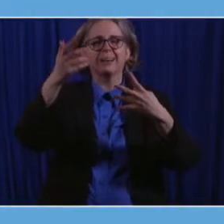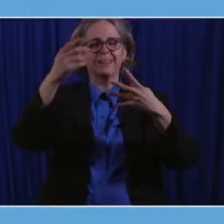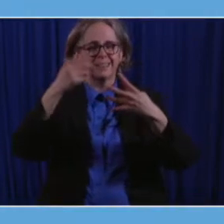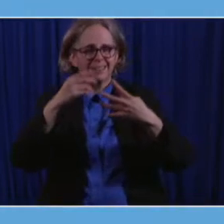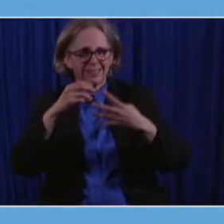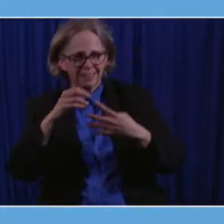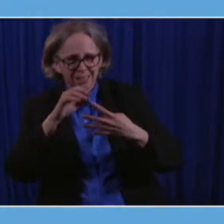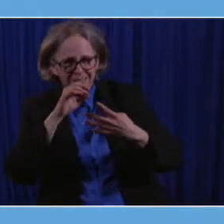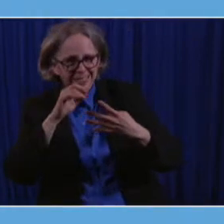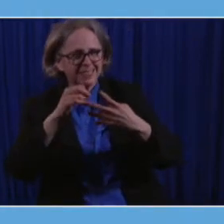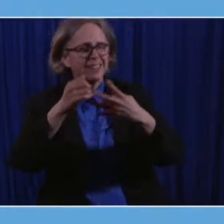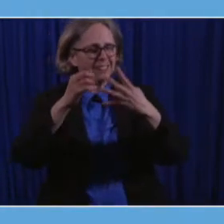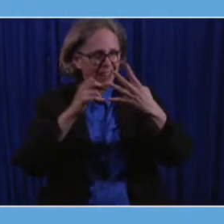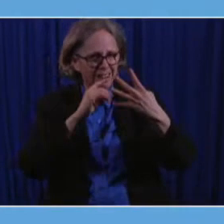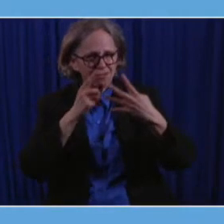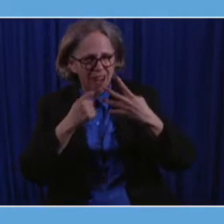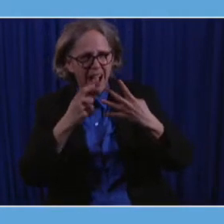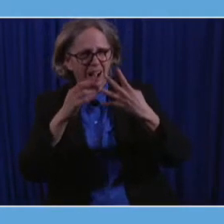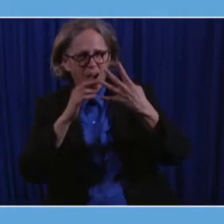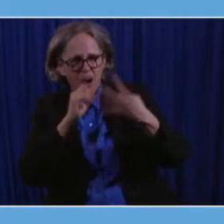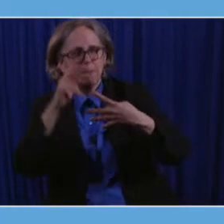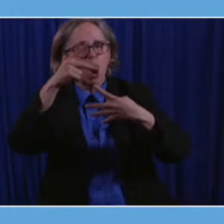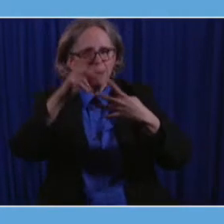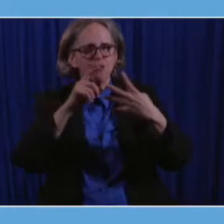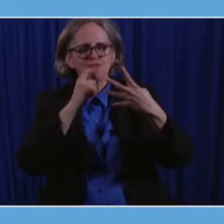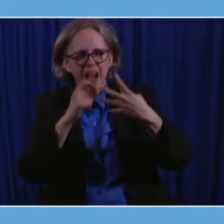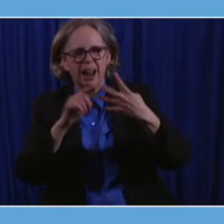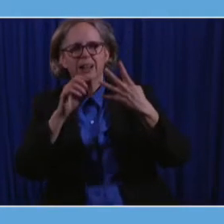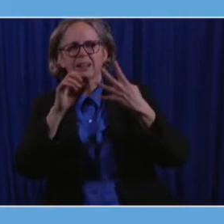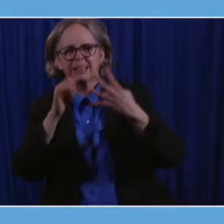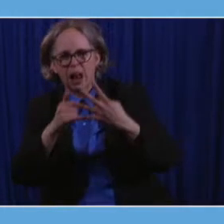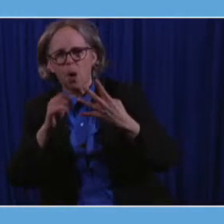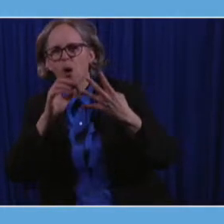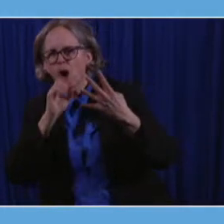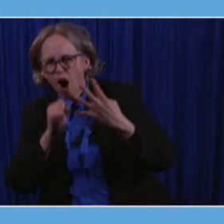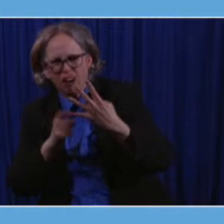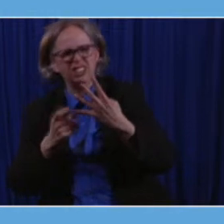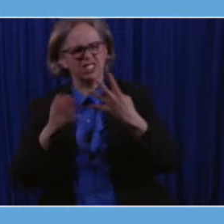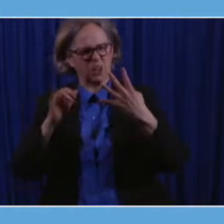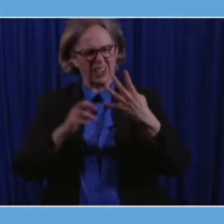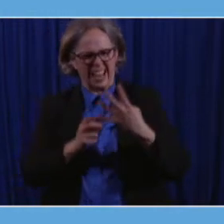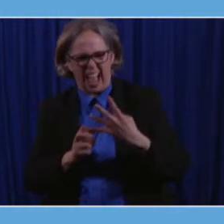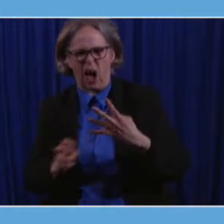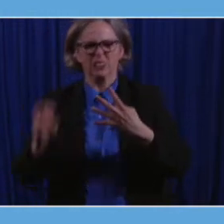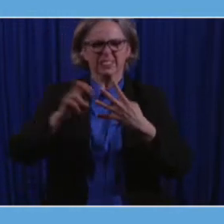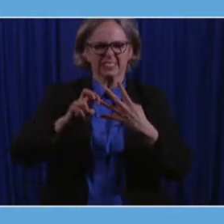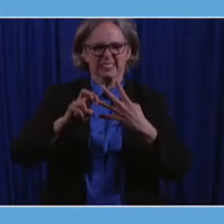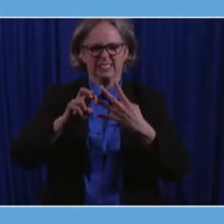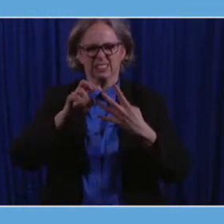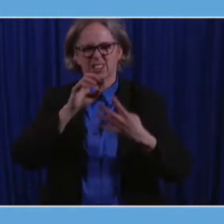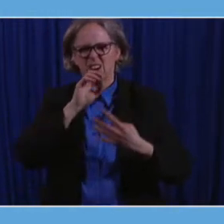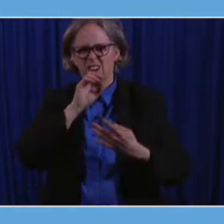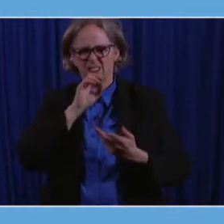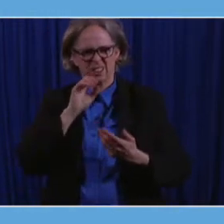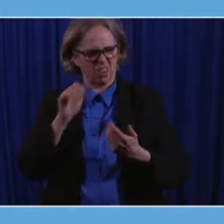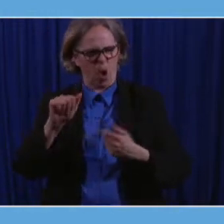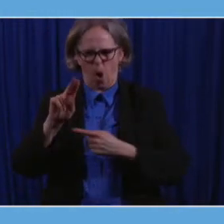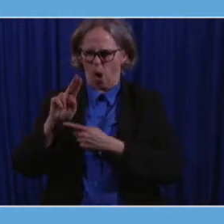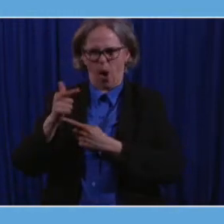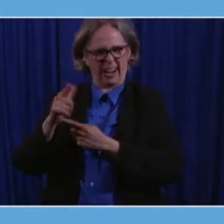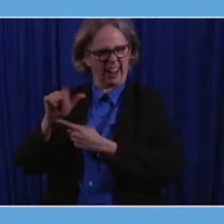higher level on the advisory system this week. Auglaize County moved from yellow to red. Their cases per